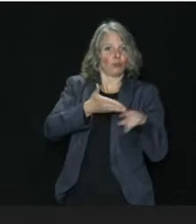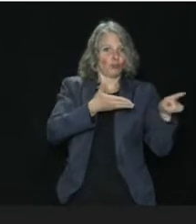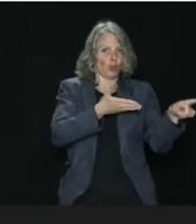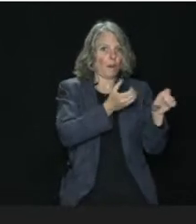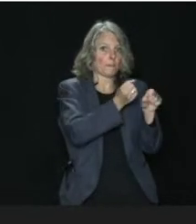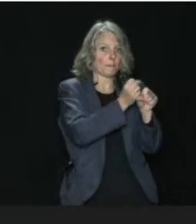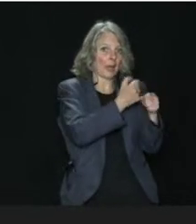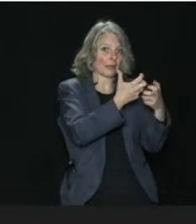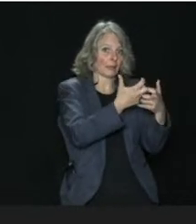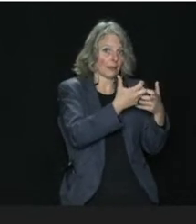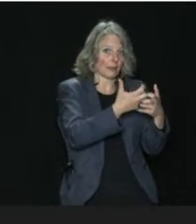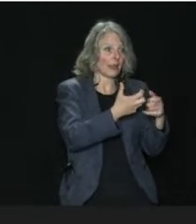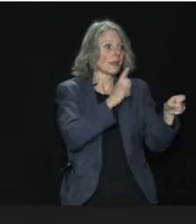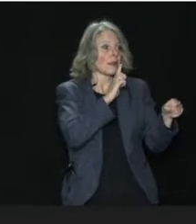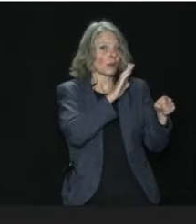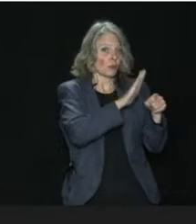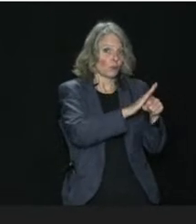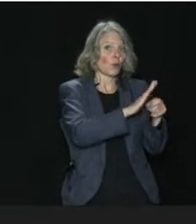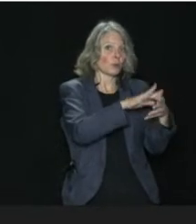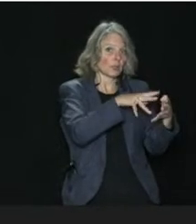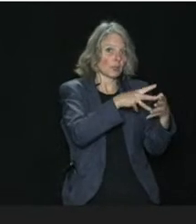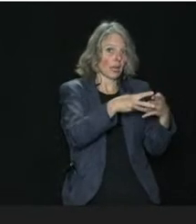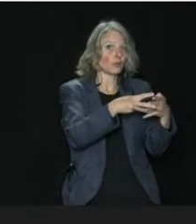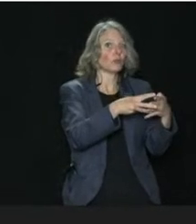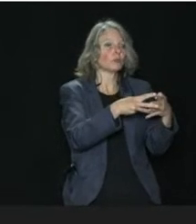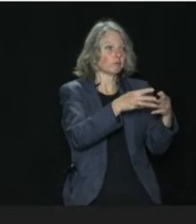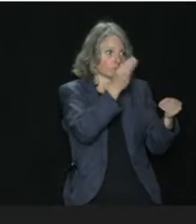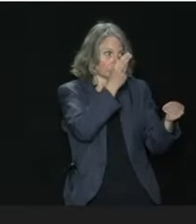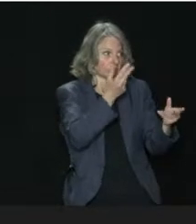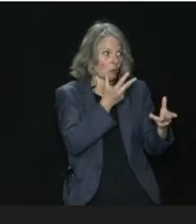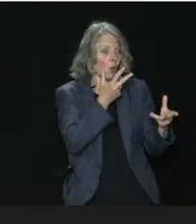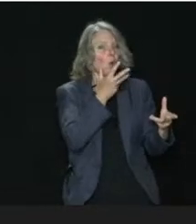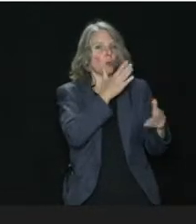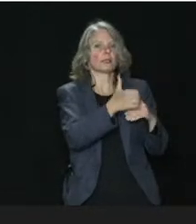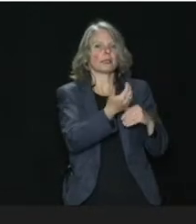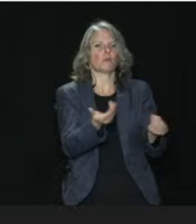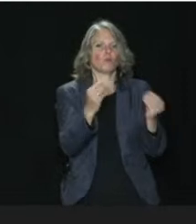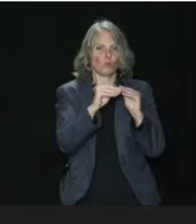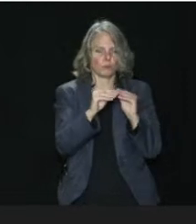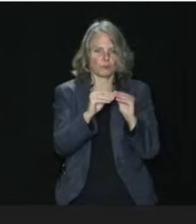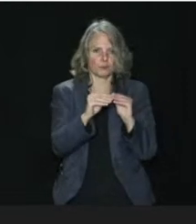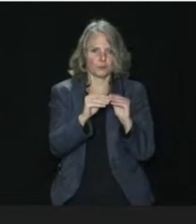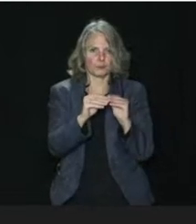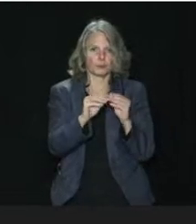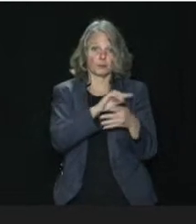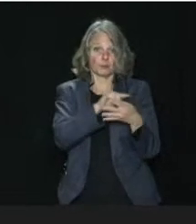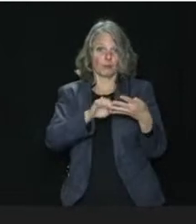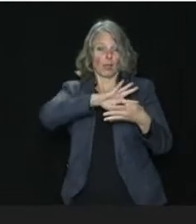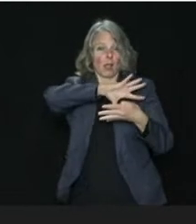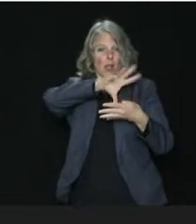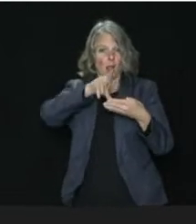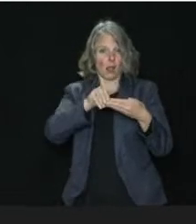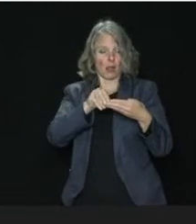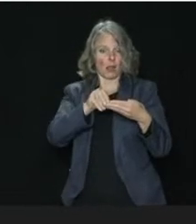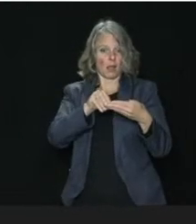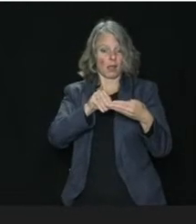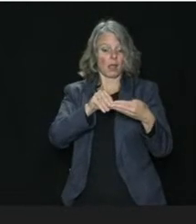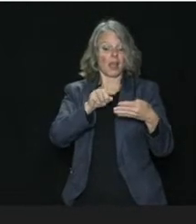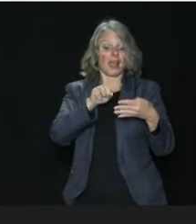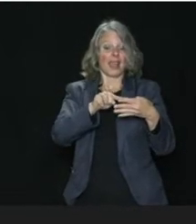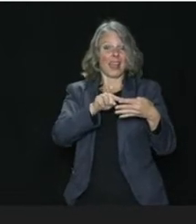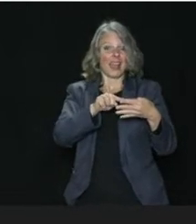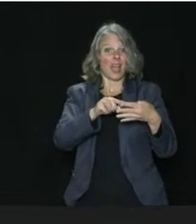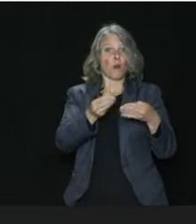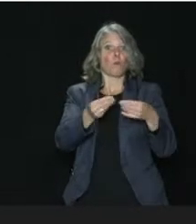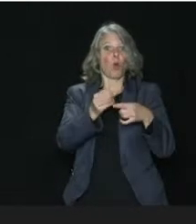manufacturer confirms a delivery schedule with us. In terms of breaking down those numbers